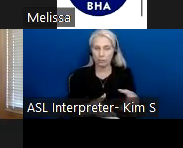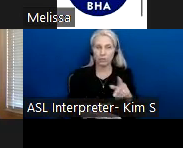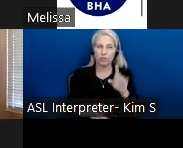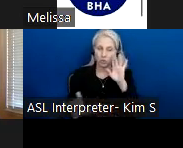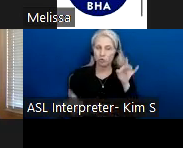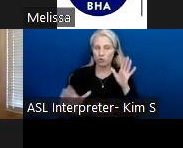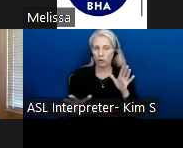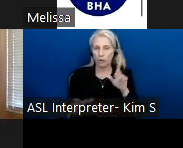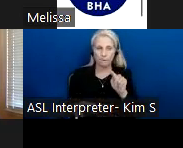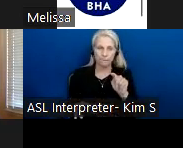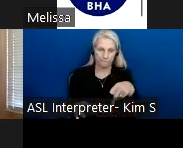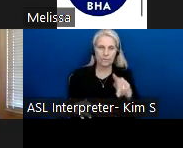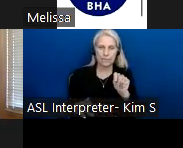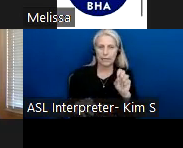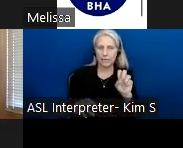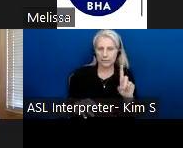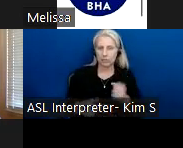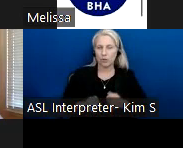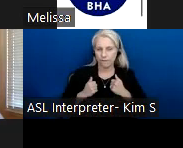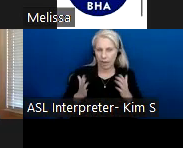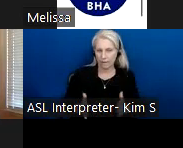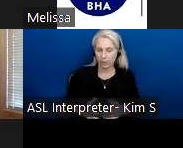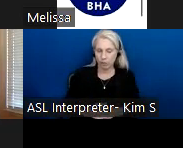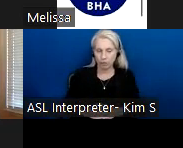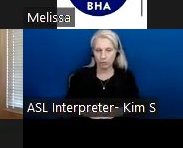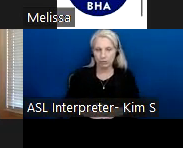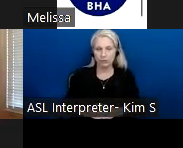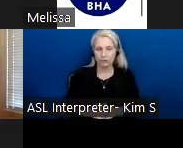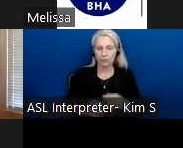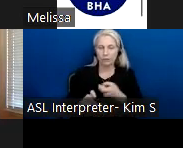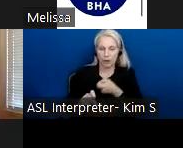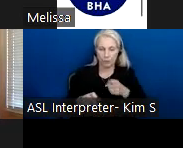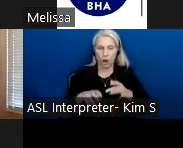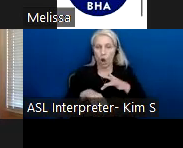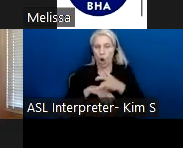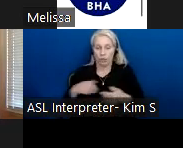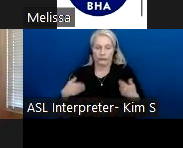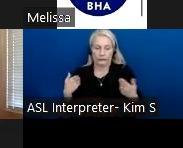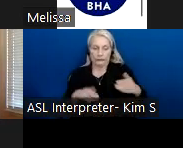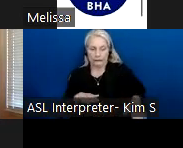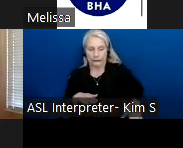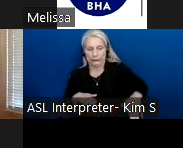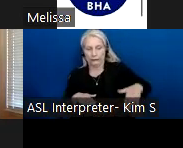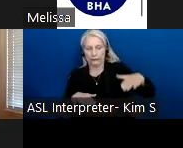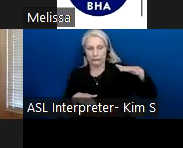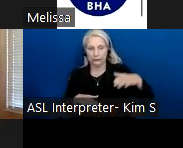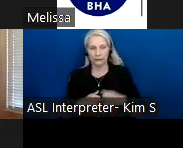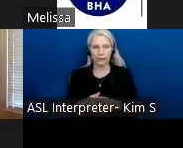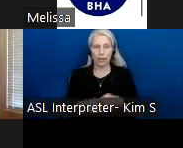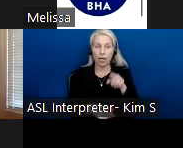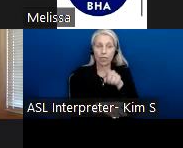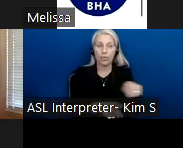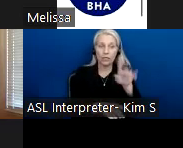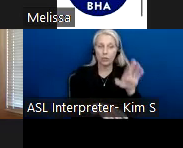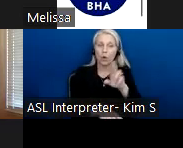survivors, they have PTSD, mostly stemming from early childhood. This is their restroom. And we